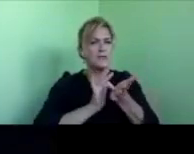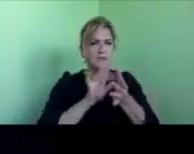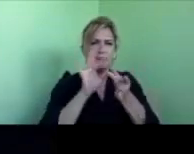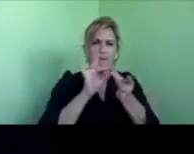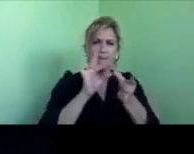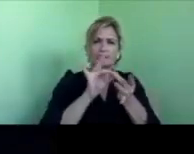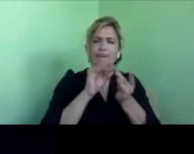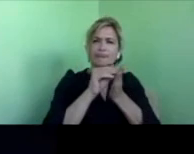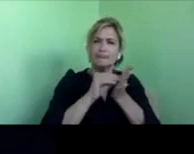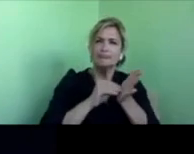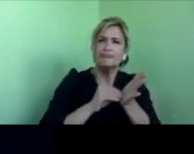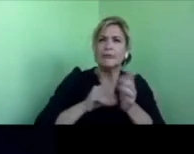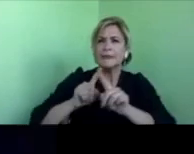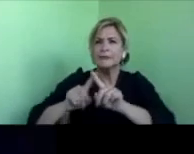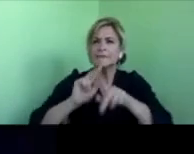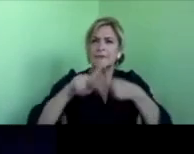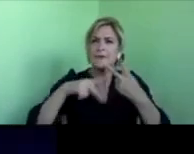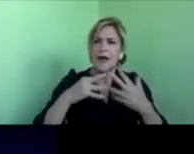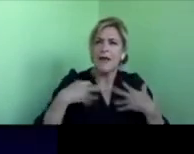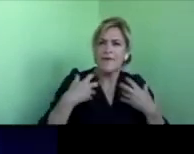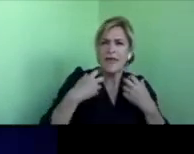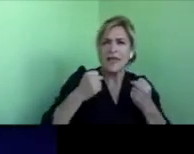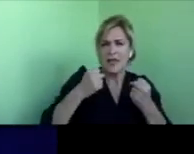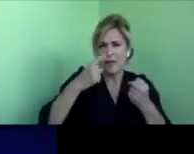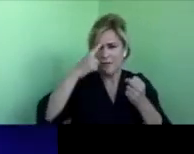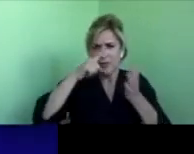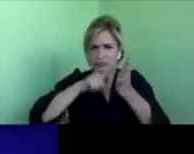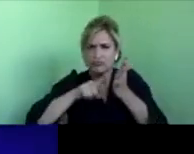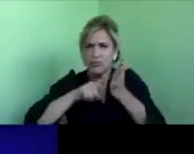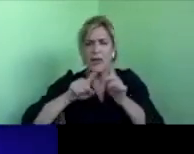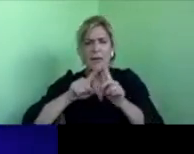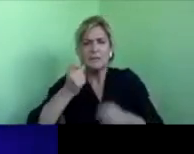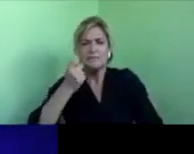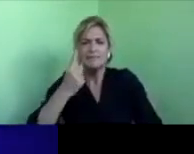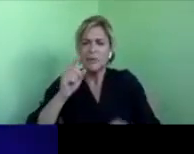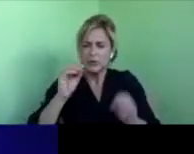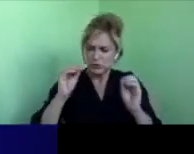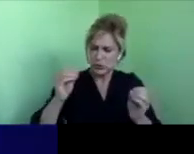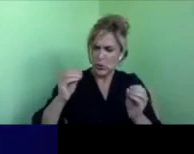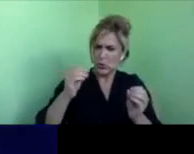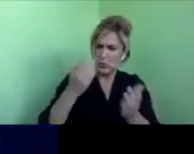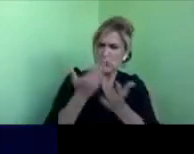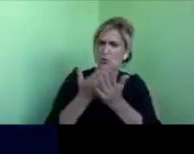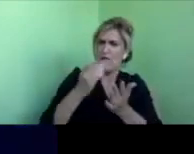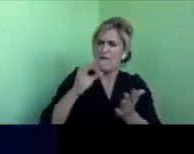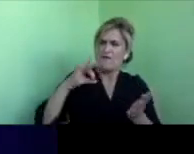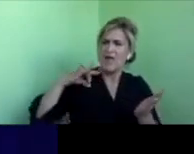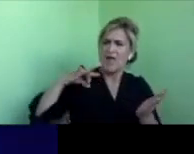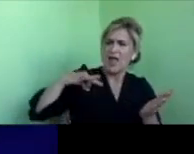but cannot decipher the intention in eligibility, insurance, coverage.